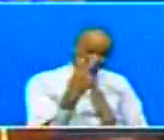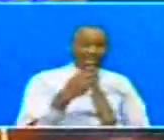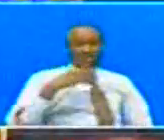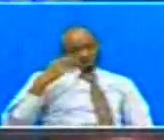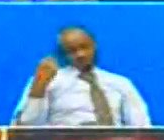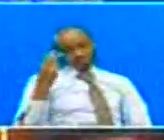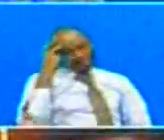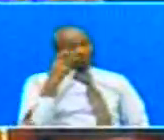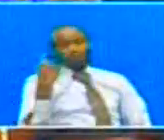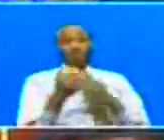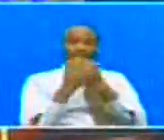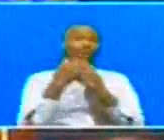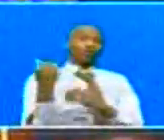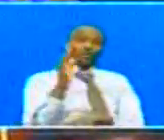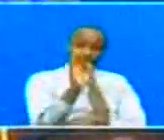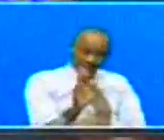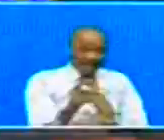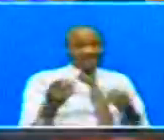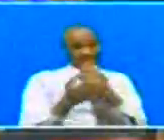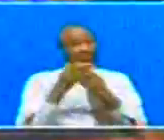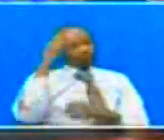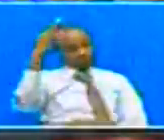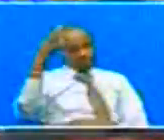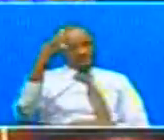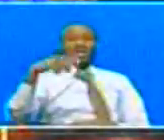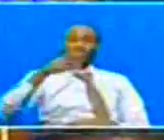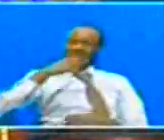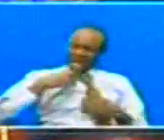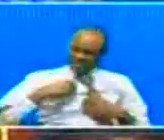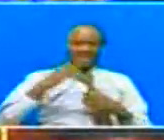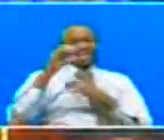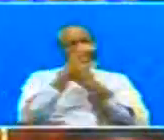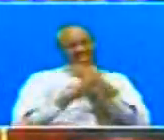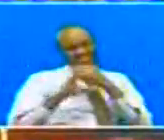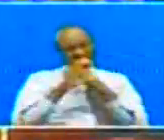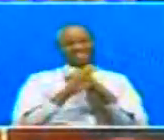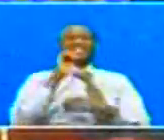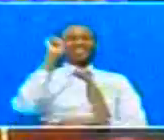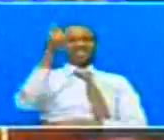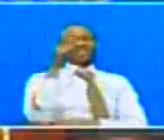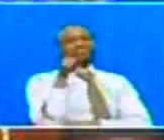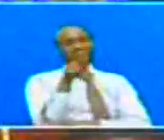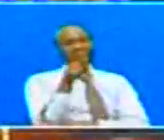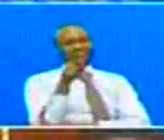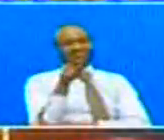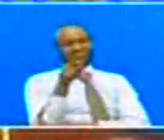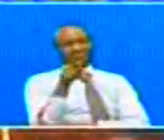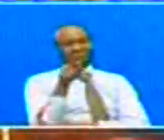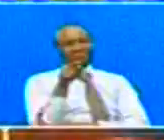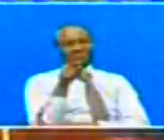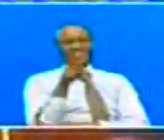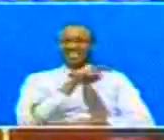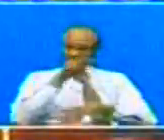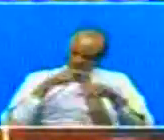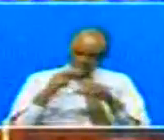for them and who will care for their grandchildren, is that we have a country called Kenya. And as encompassed in our